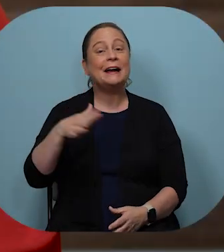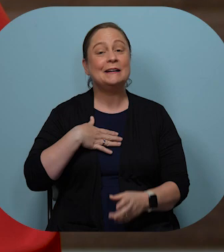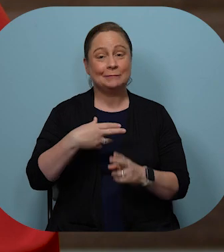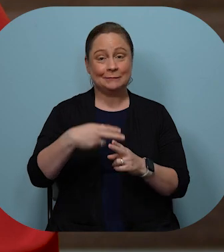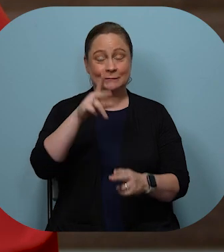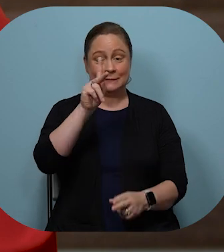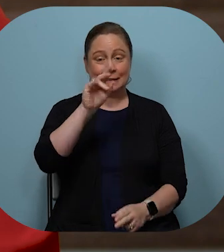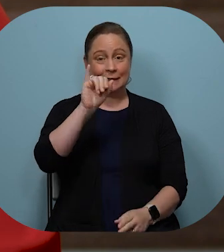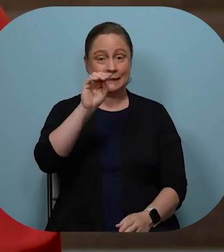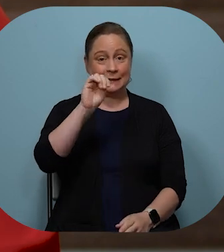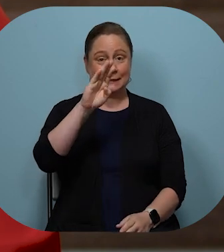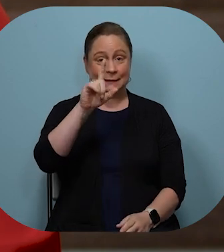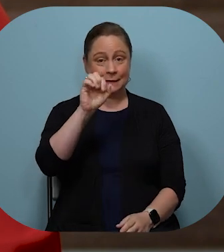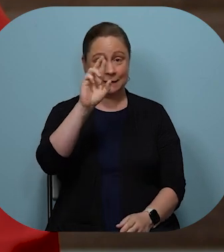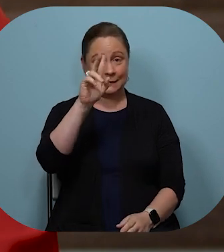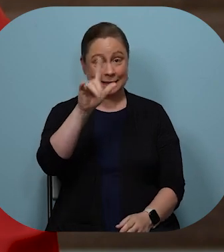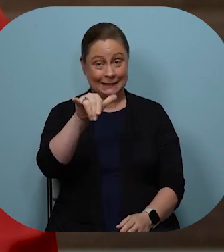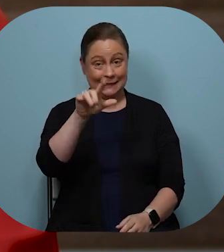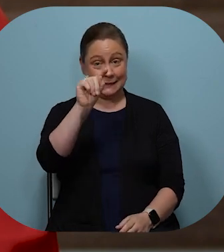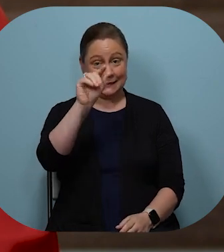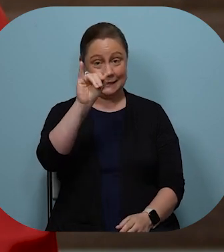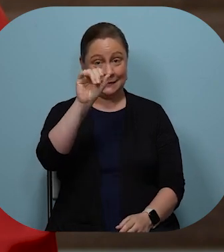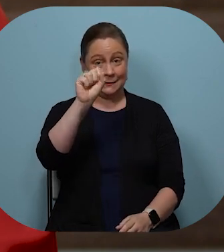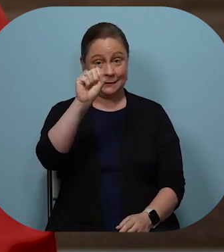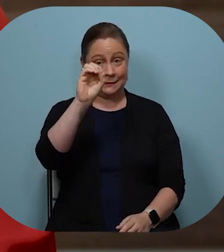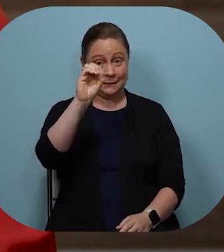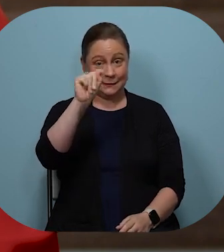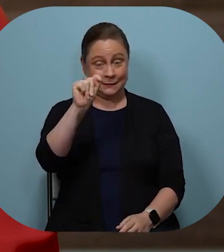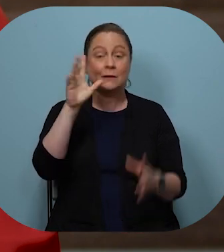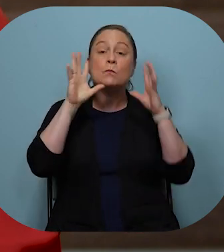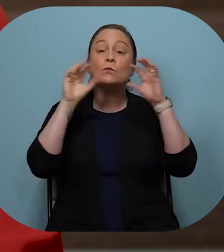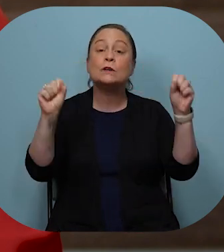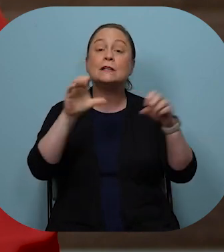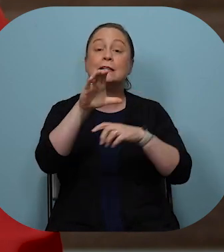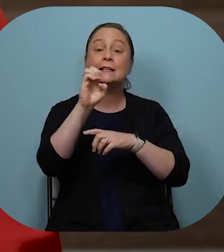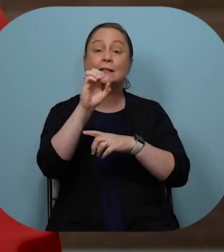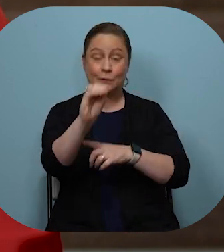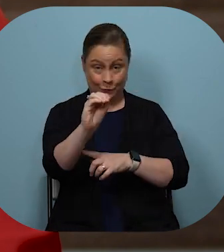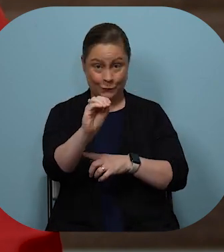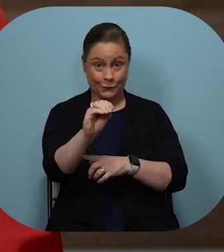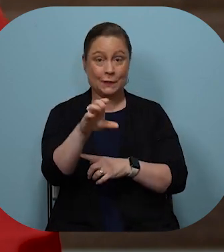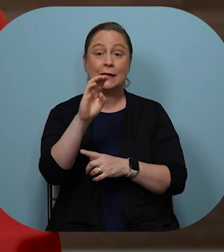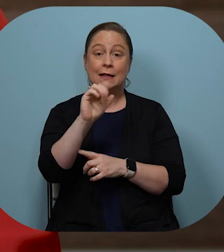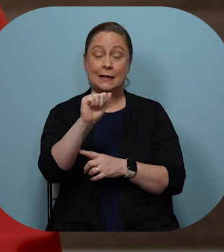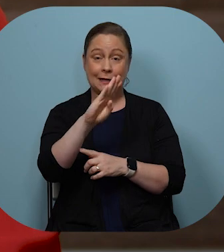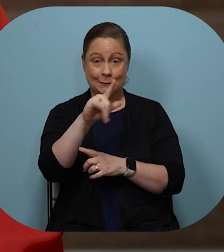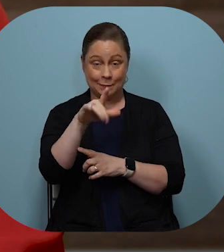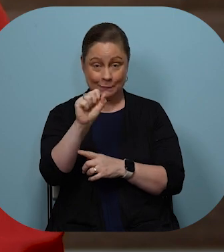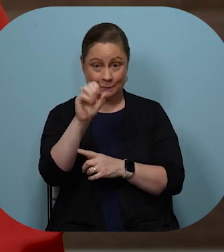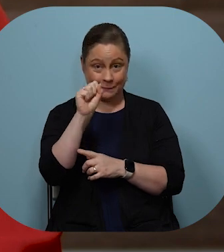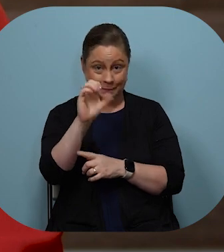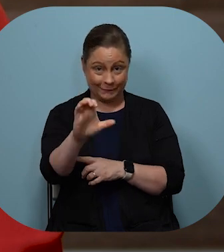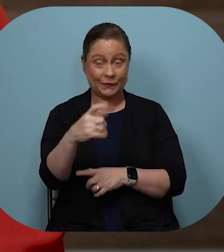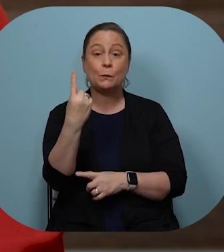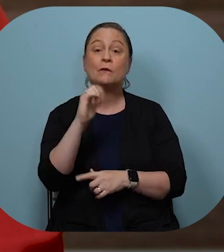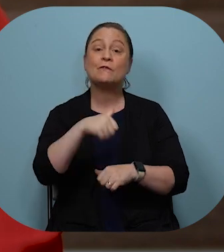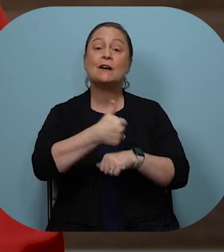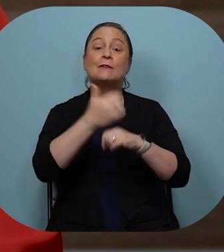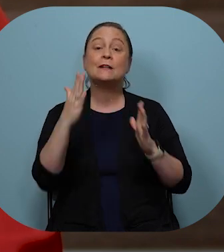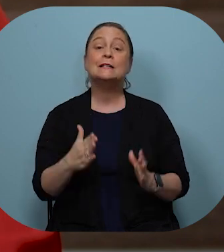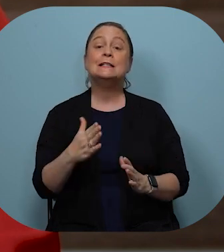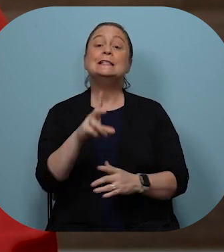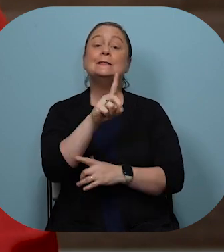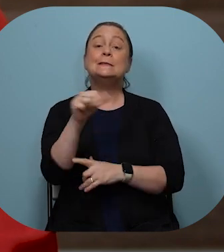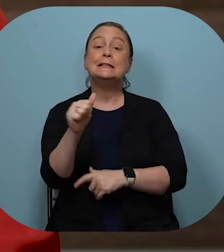Hi, I'm Kimberly Tiso, President and CEO of ABLE South Carolina, and one of the founders of the Disability Vaccine